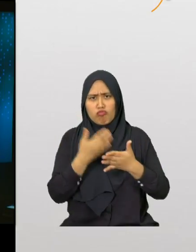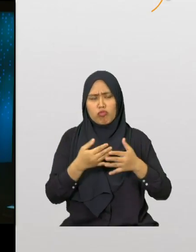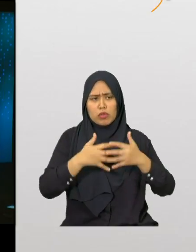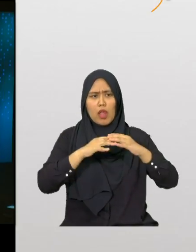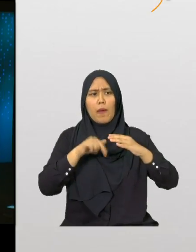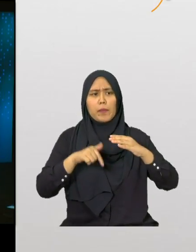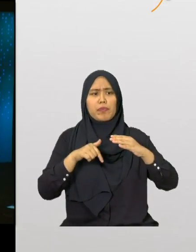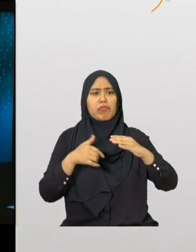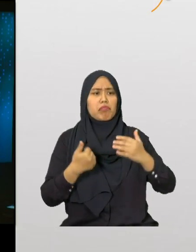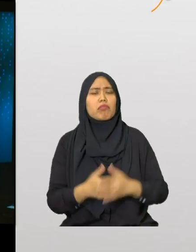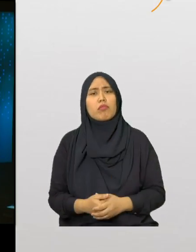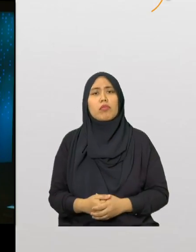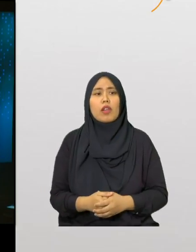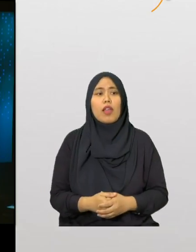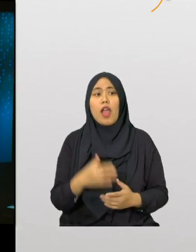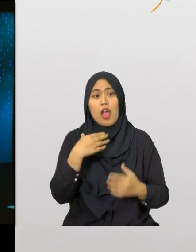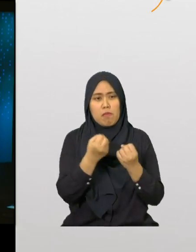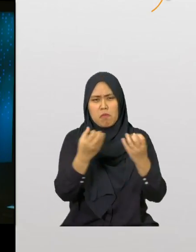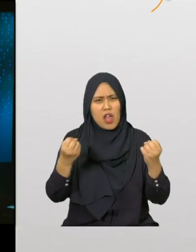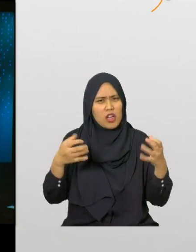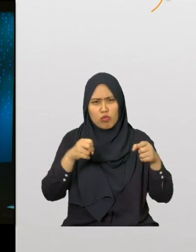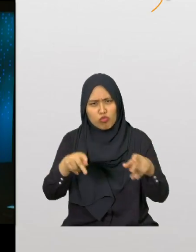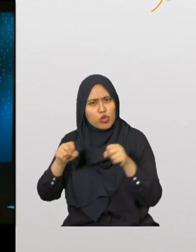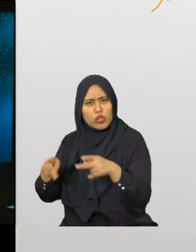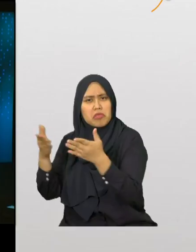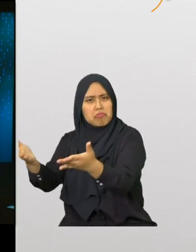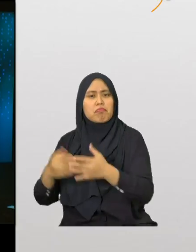scene. And there are many opportunities there.